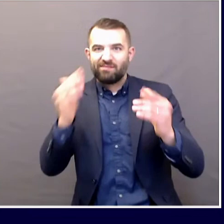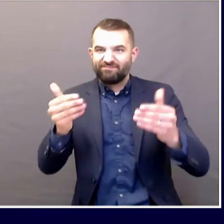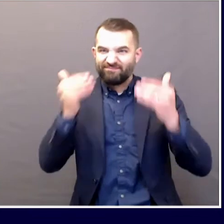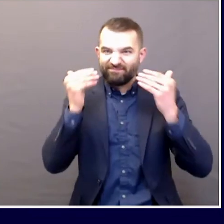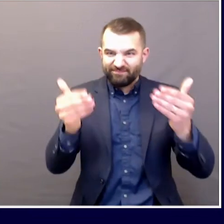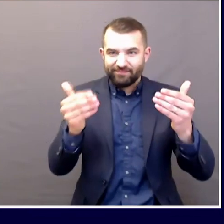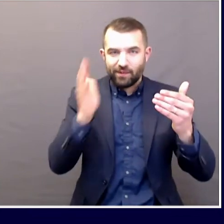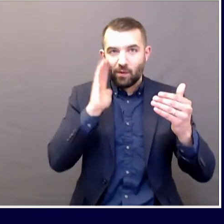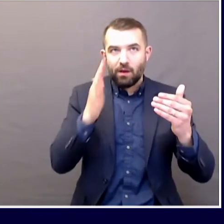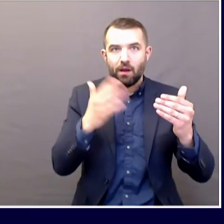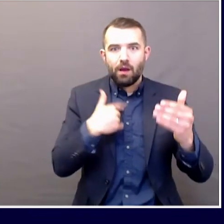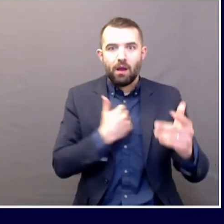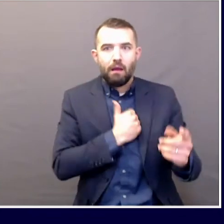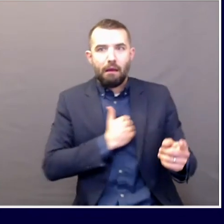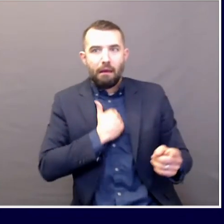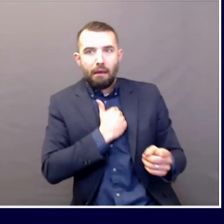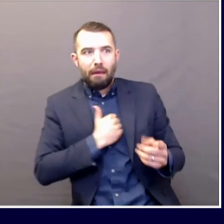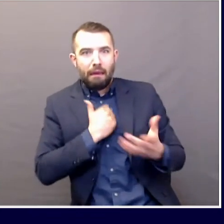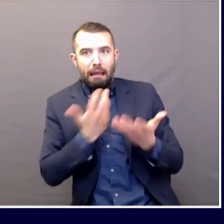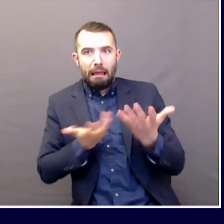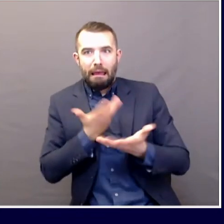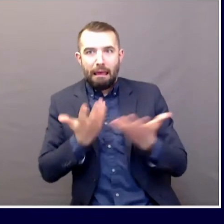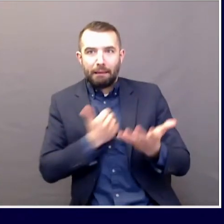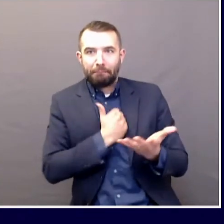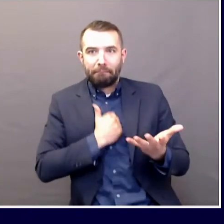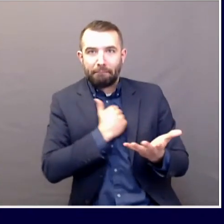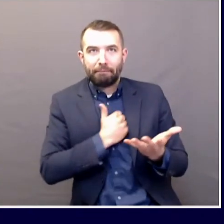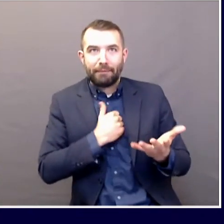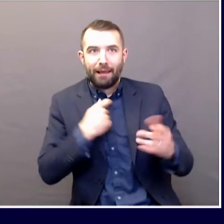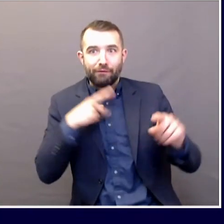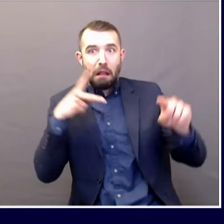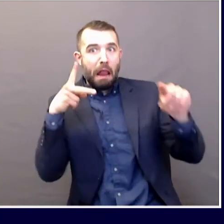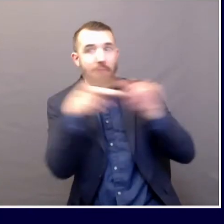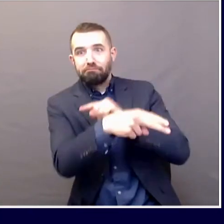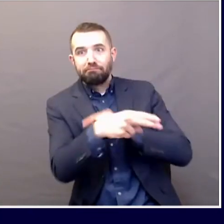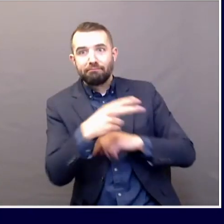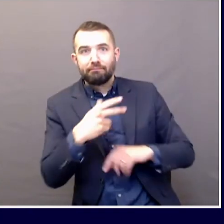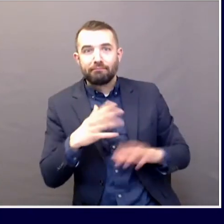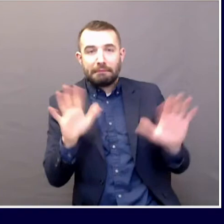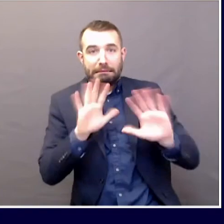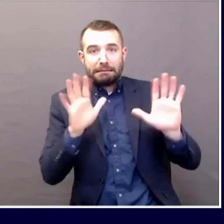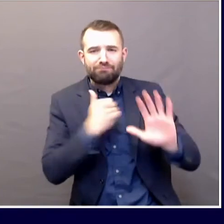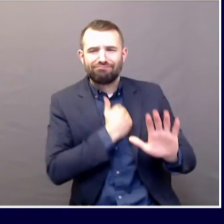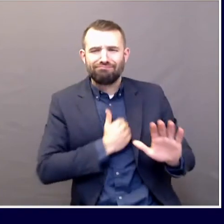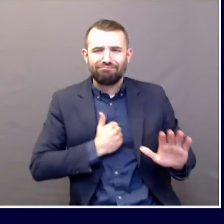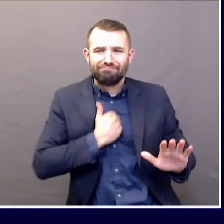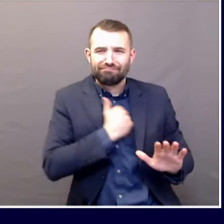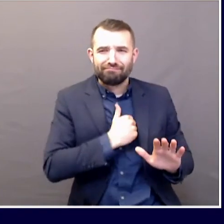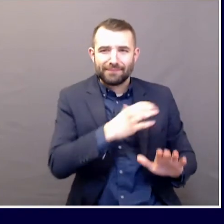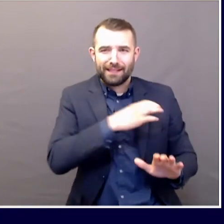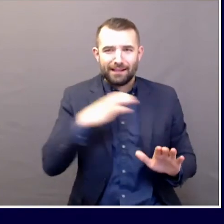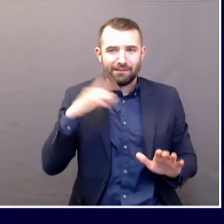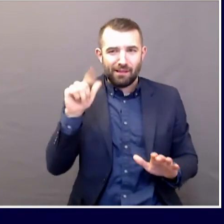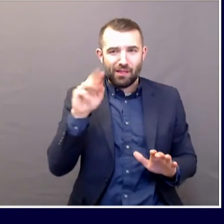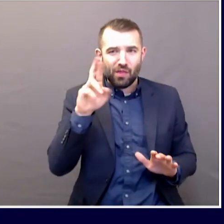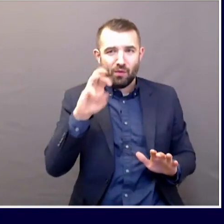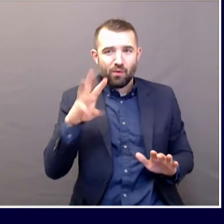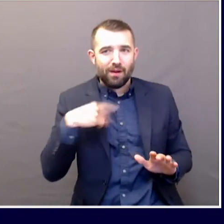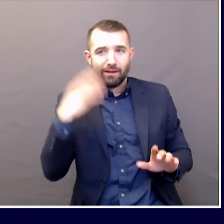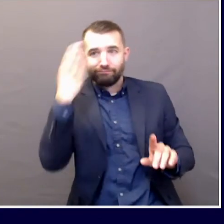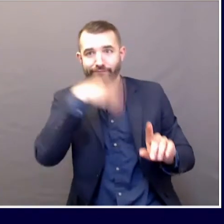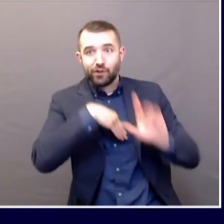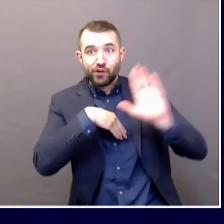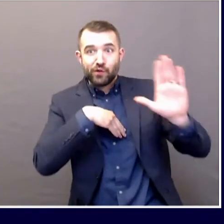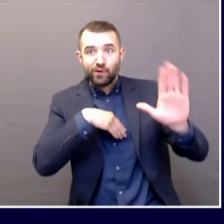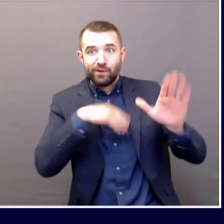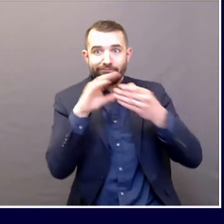My apologies, everybody. No. I once again, Commissioner, I offer you my apologies. I skipped over that. I'm so sorry about that. Dr. Shah